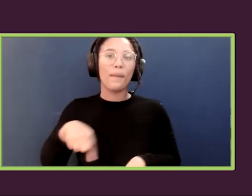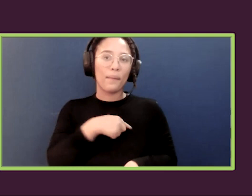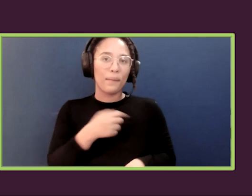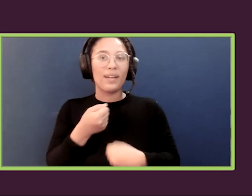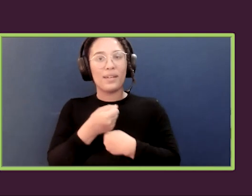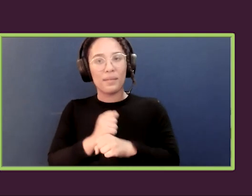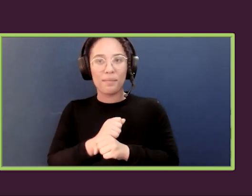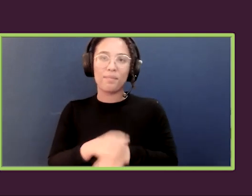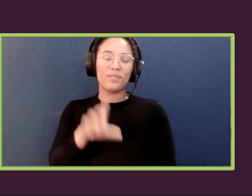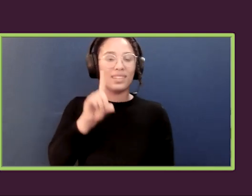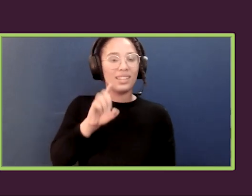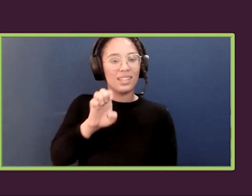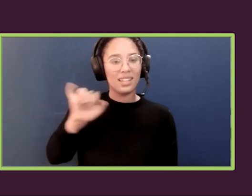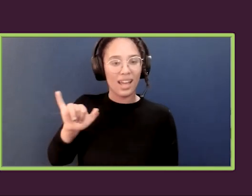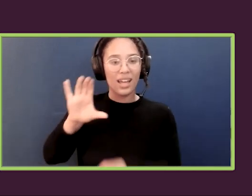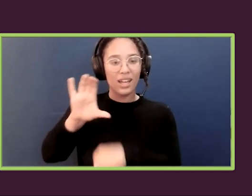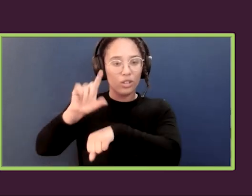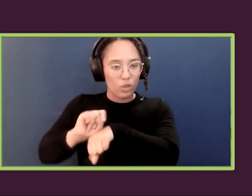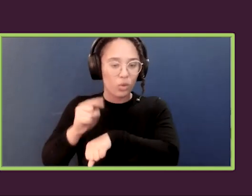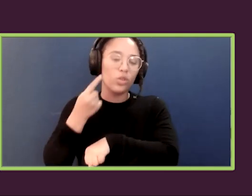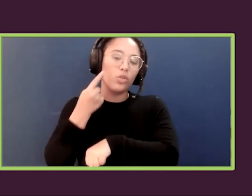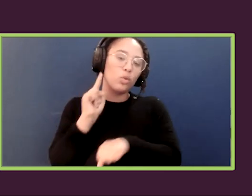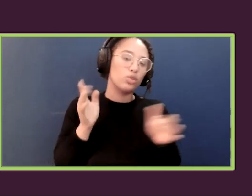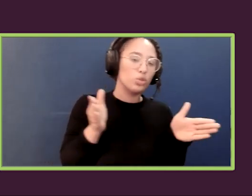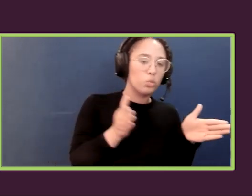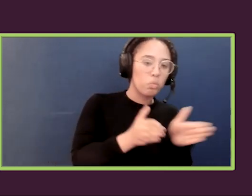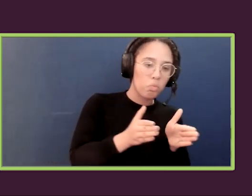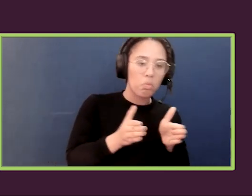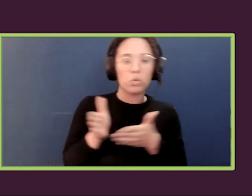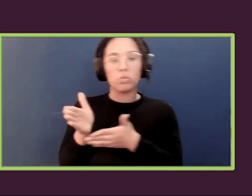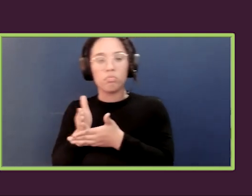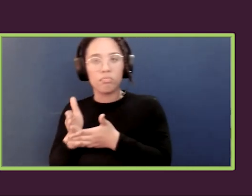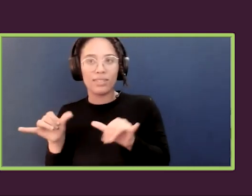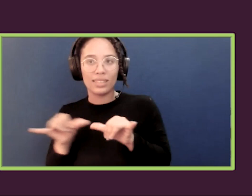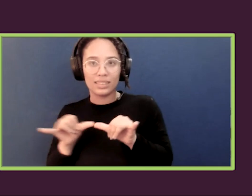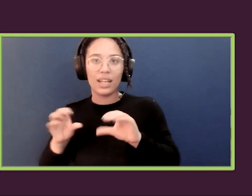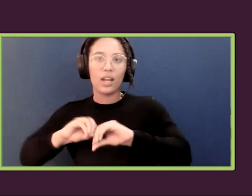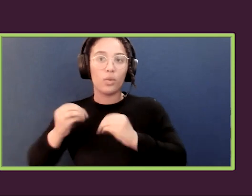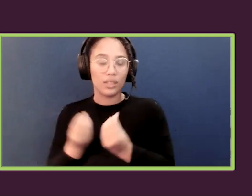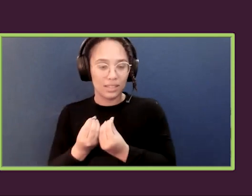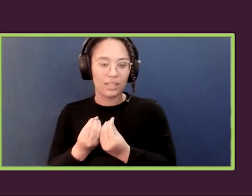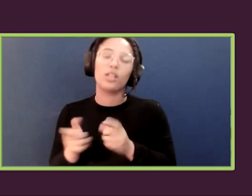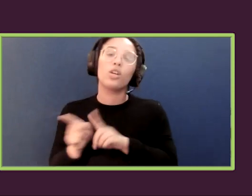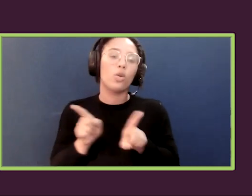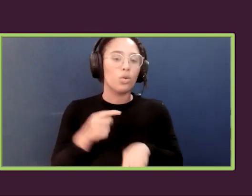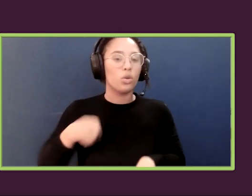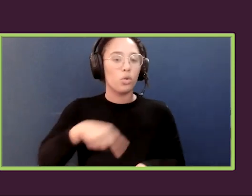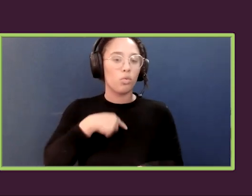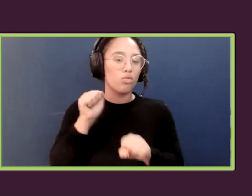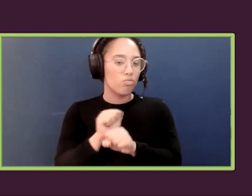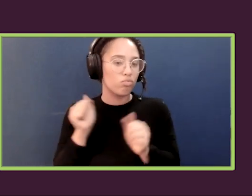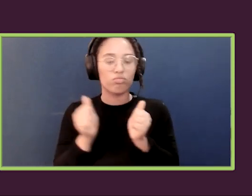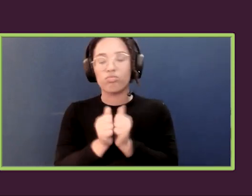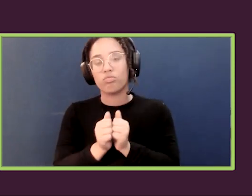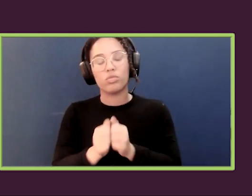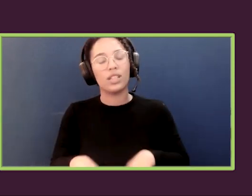and enterprise scale organizations. And we work with organizations on executive coaching,